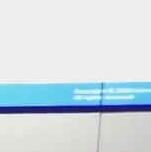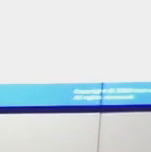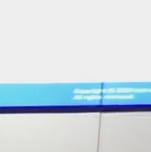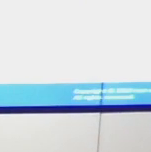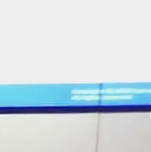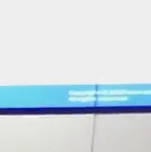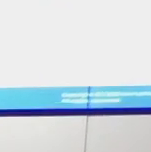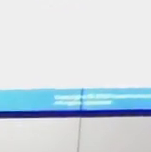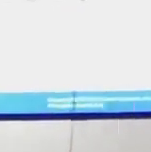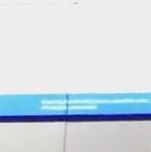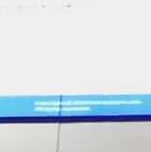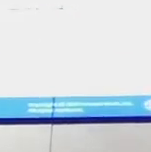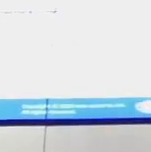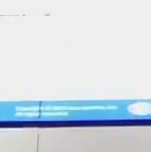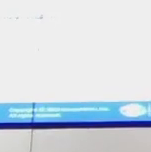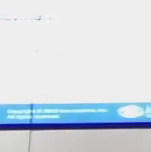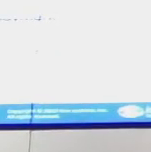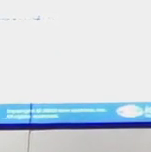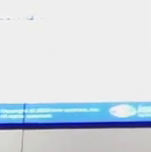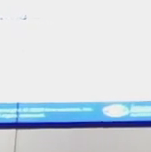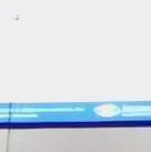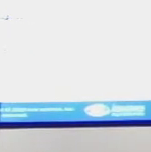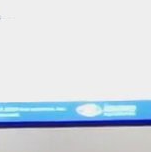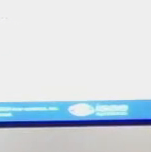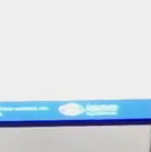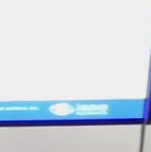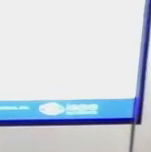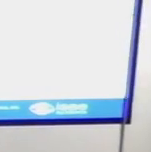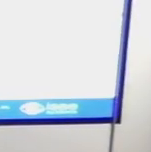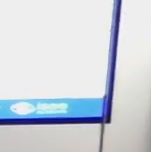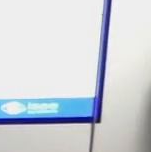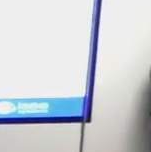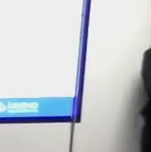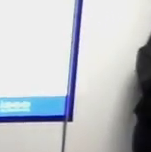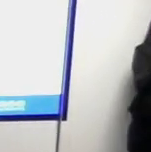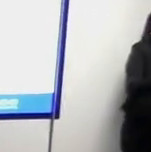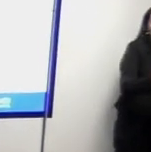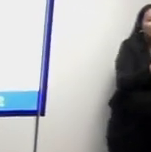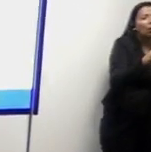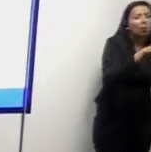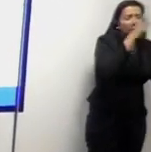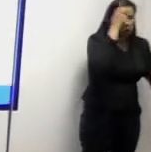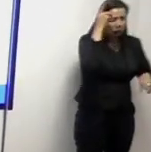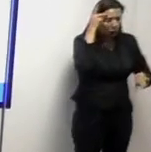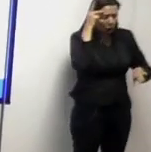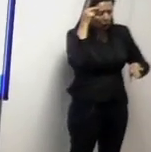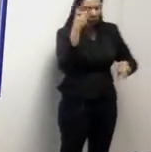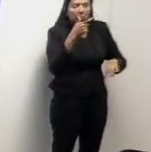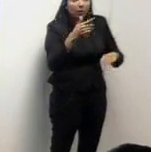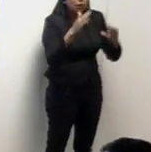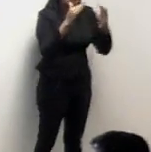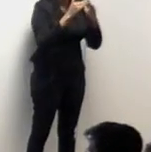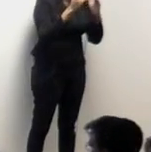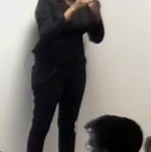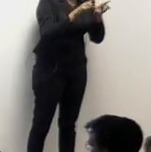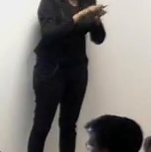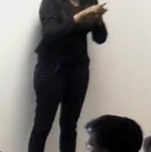Homeless shelters perpetuate homelessness. Tough crime laws do not reduce fear of crime in people.